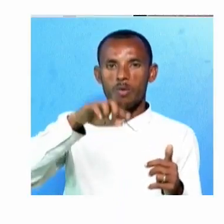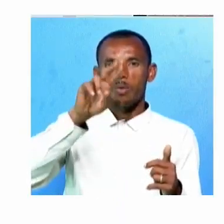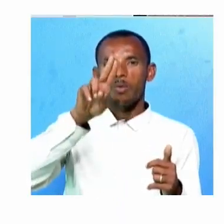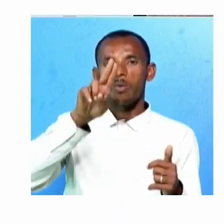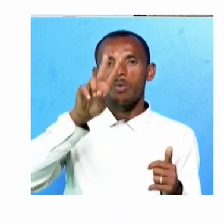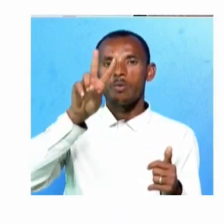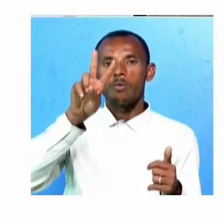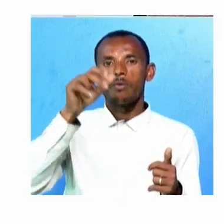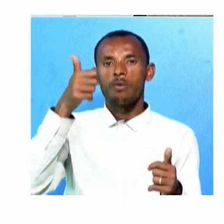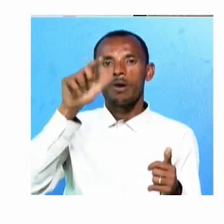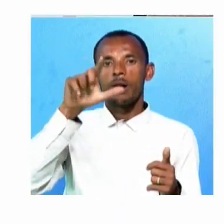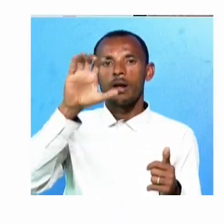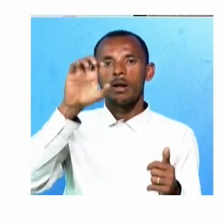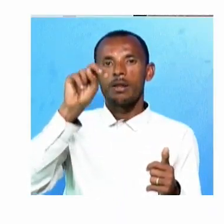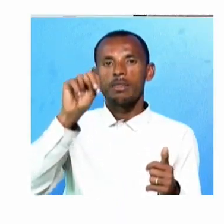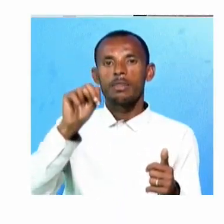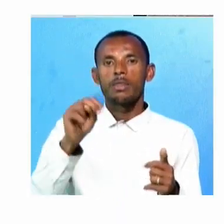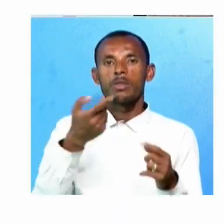AB.